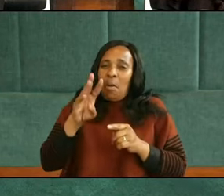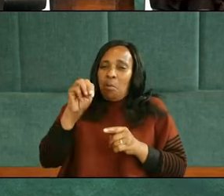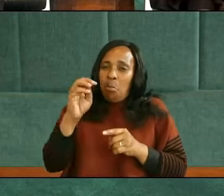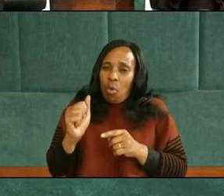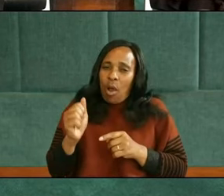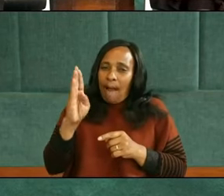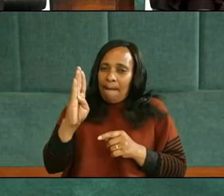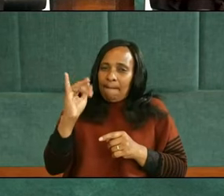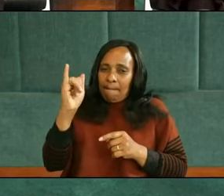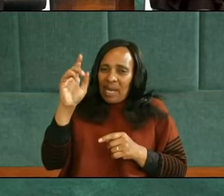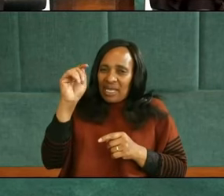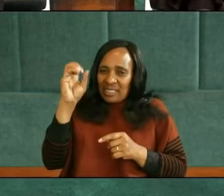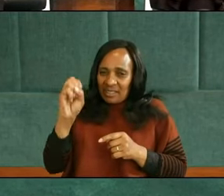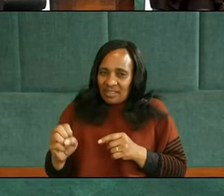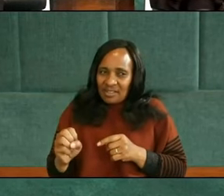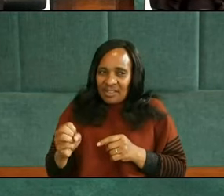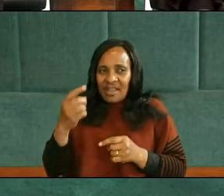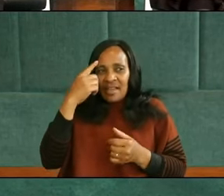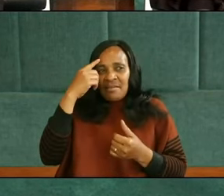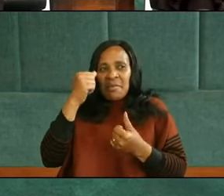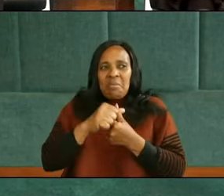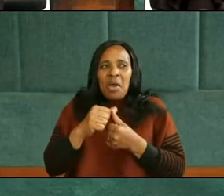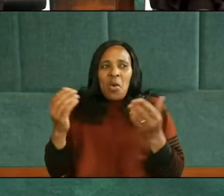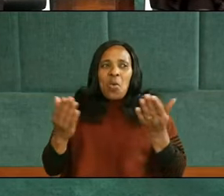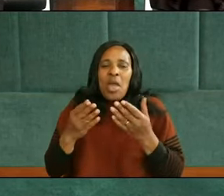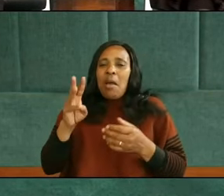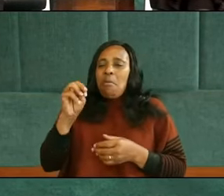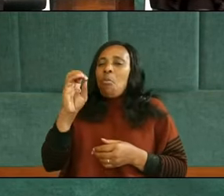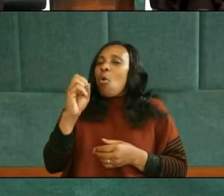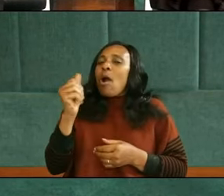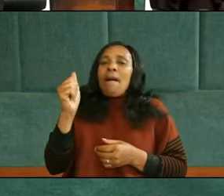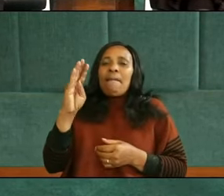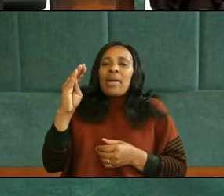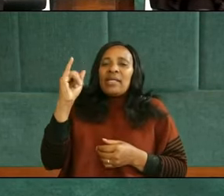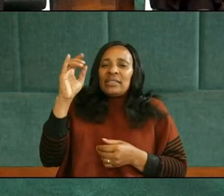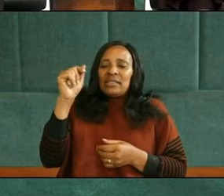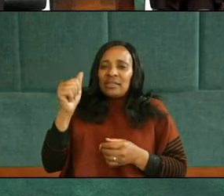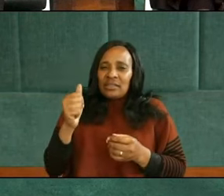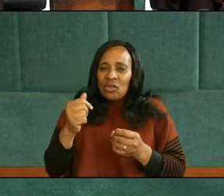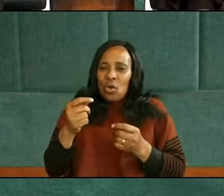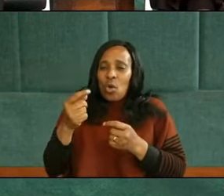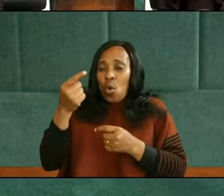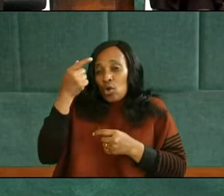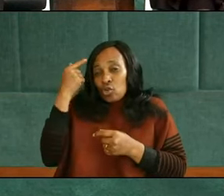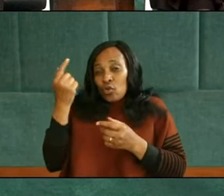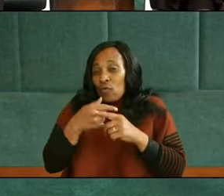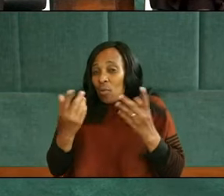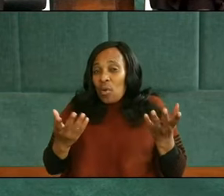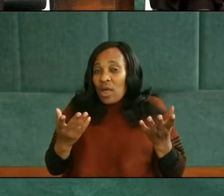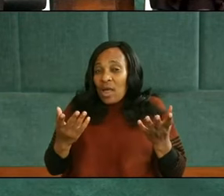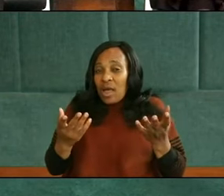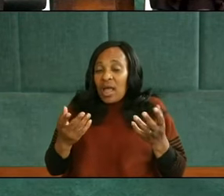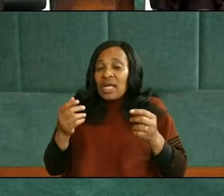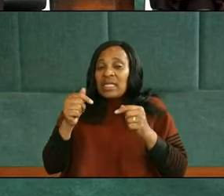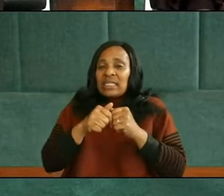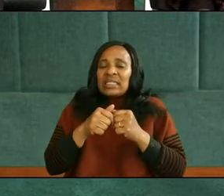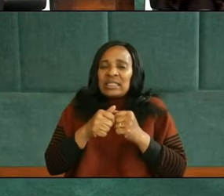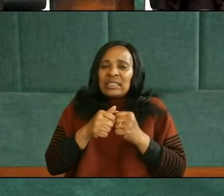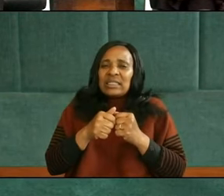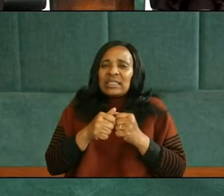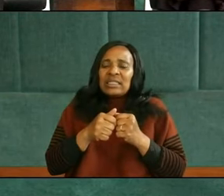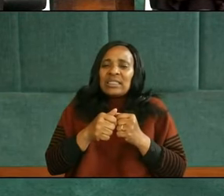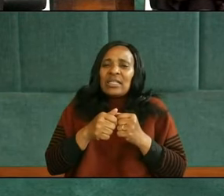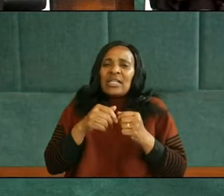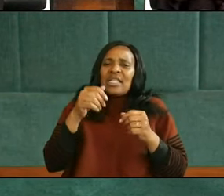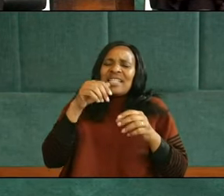Moabite. If you remember where the Moabites originated from, remember they were as a result of an